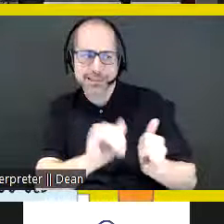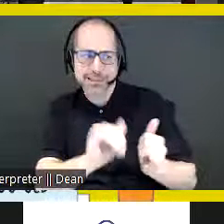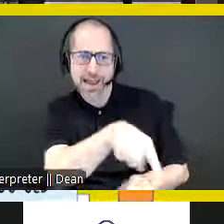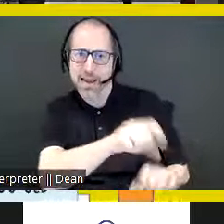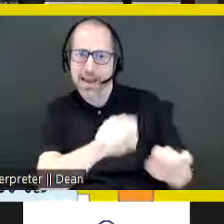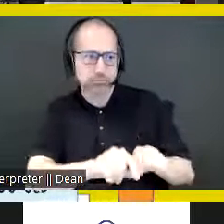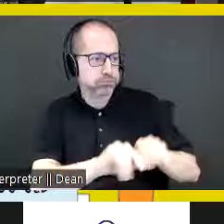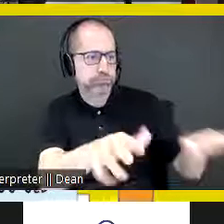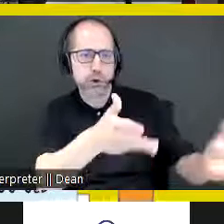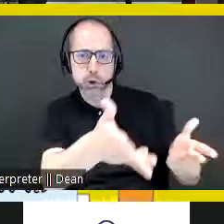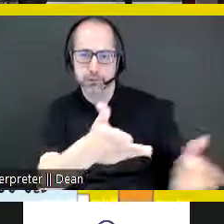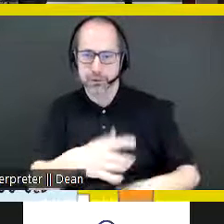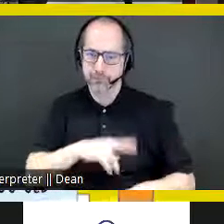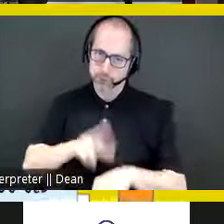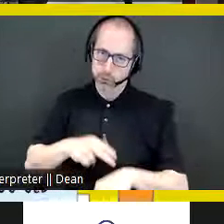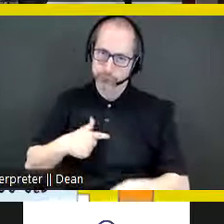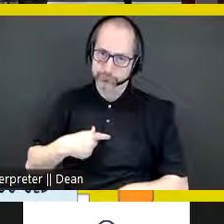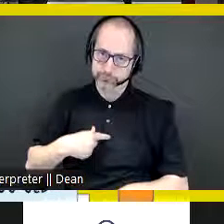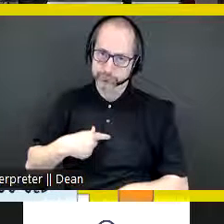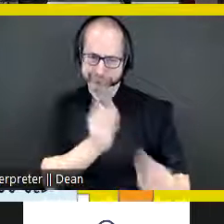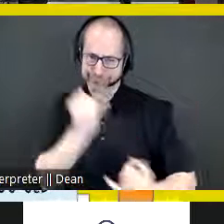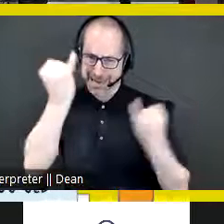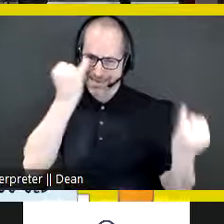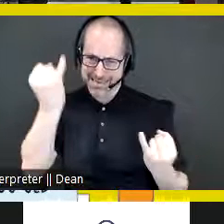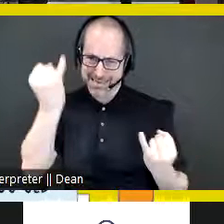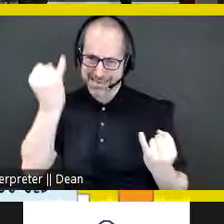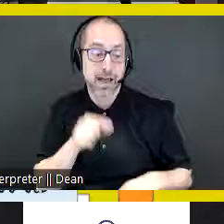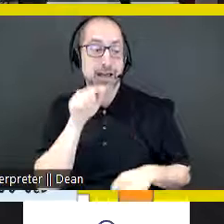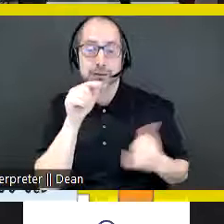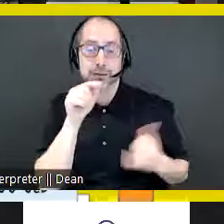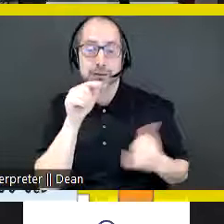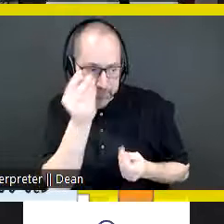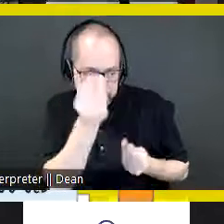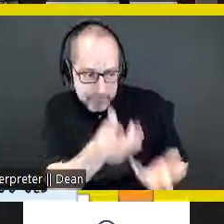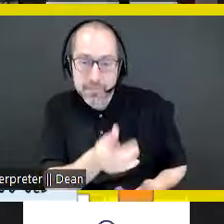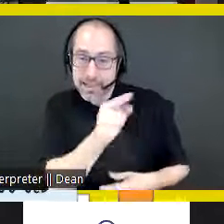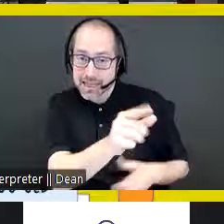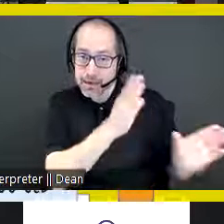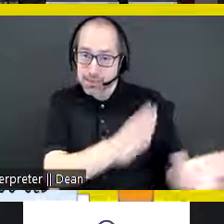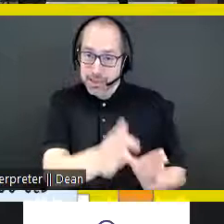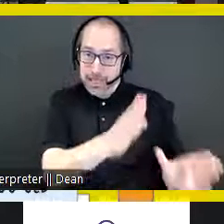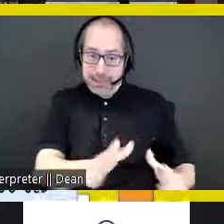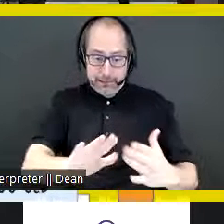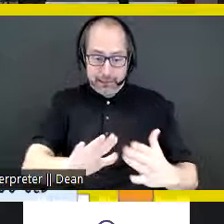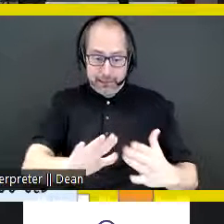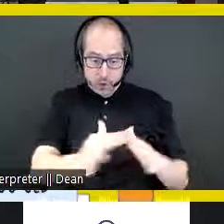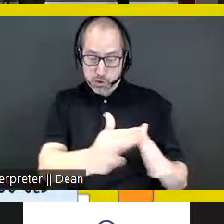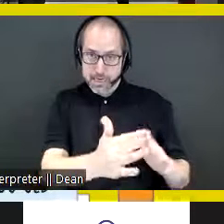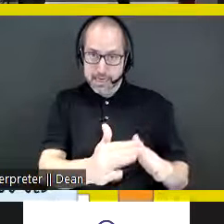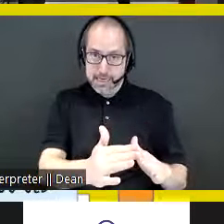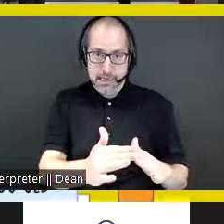did. So they are planning a community, granted, because it's the first one since